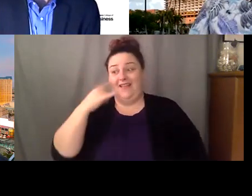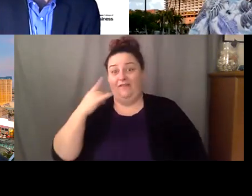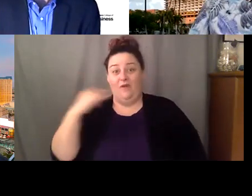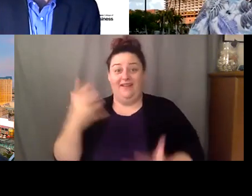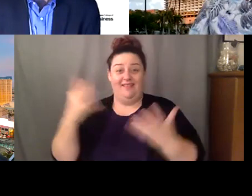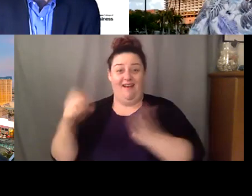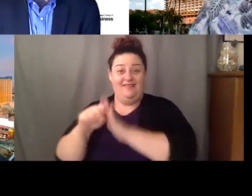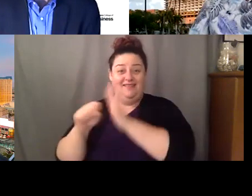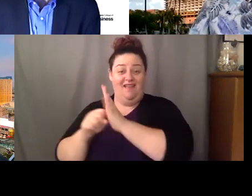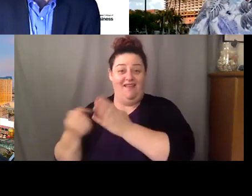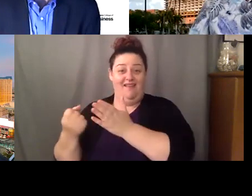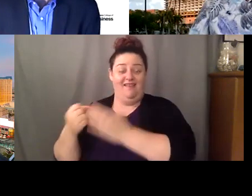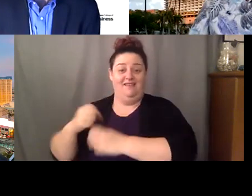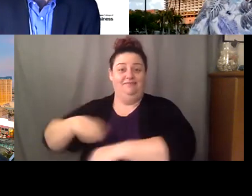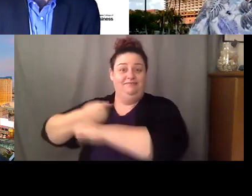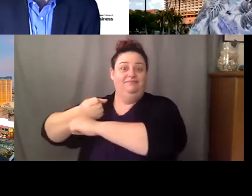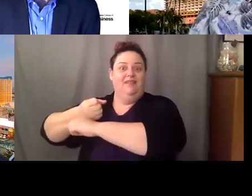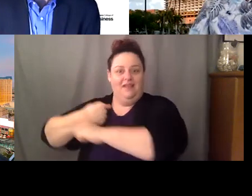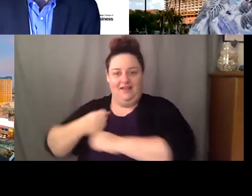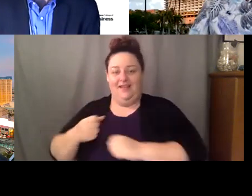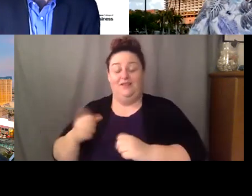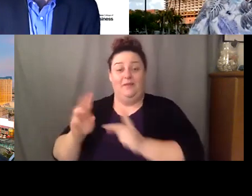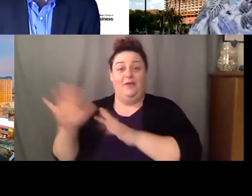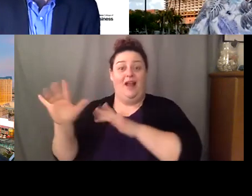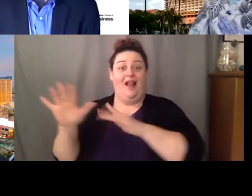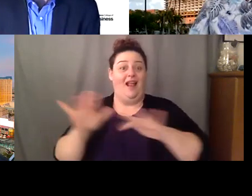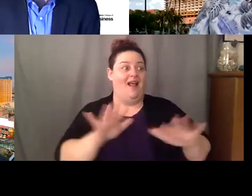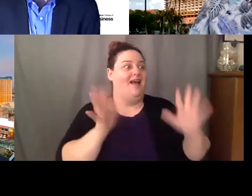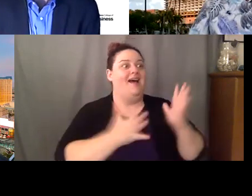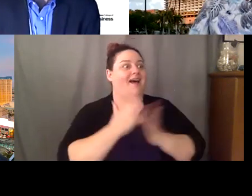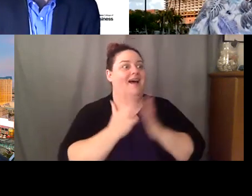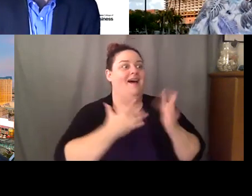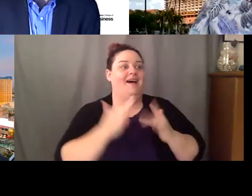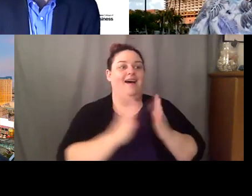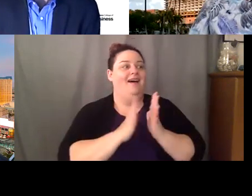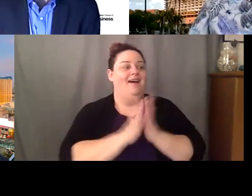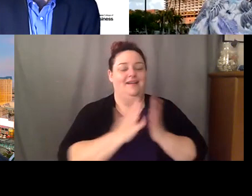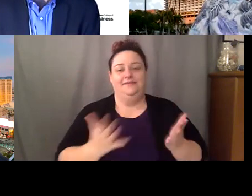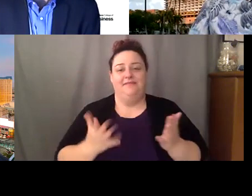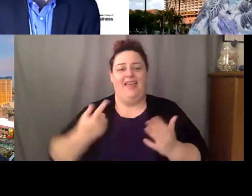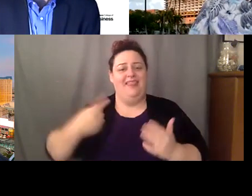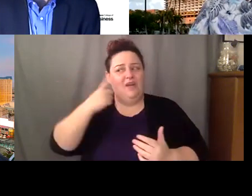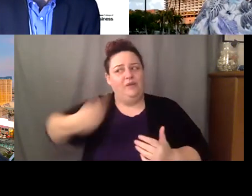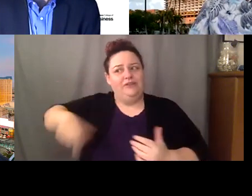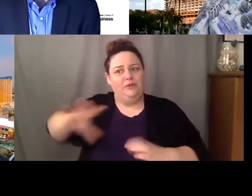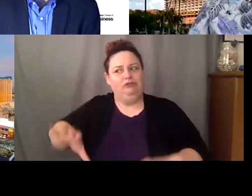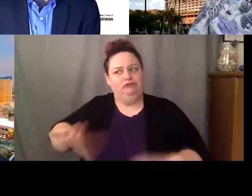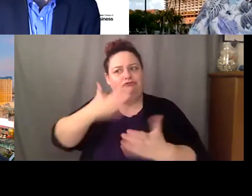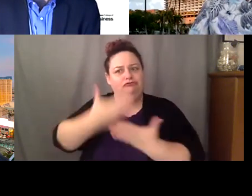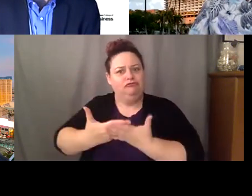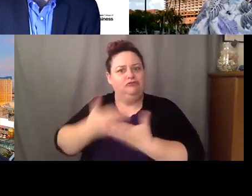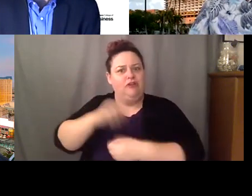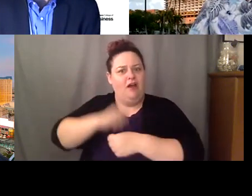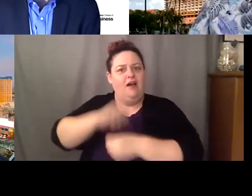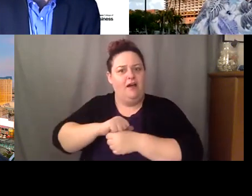but, you know, they're just glad to be out and have a place to go. And they realize it is limited. We've done a good job, I think, you know, trying not